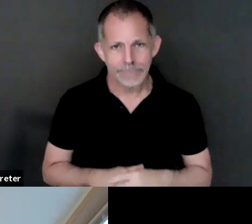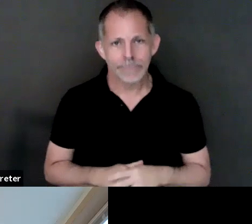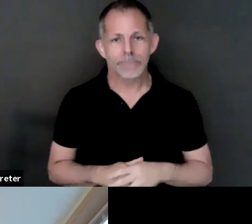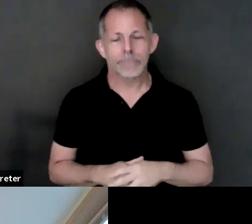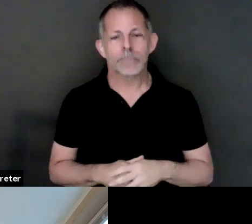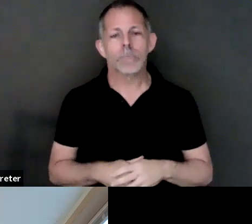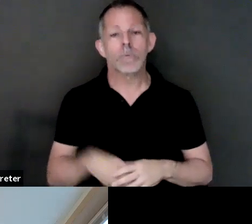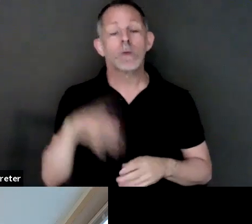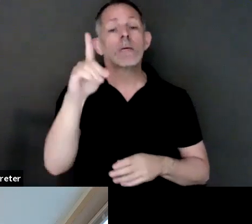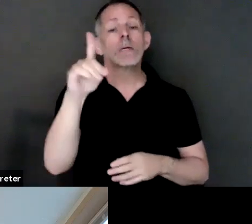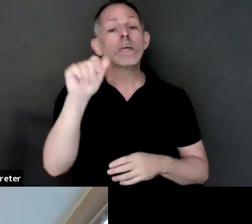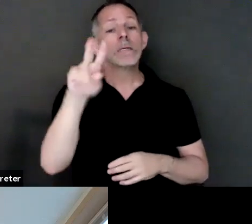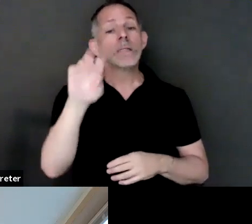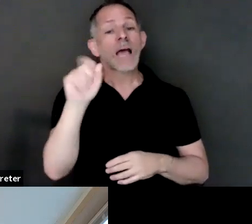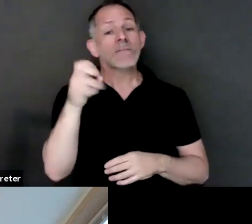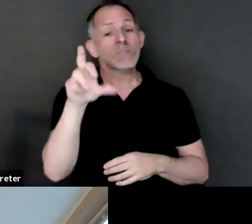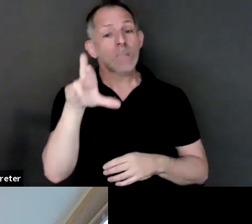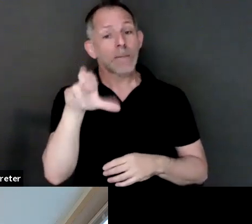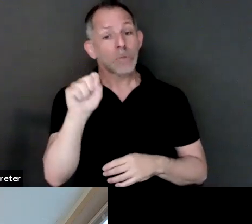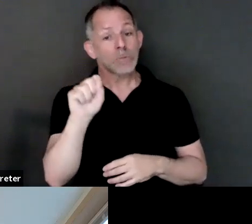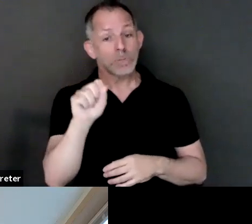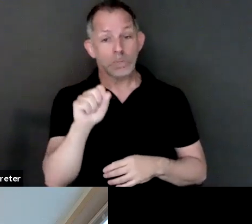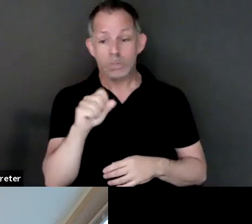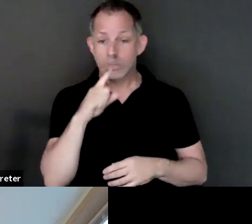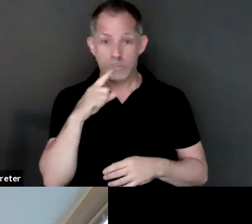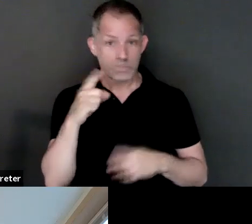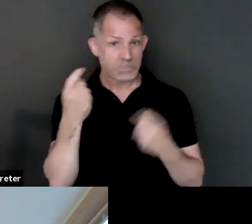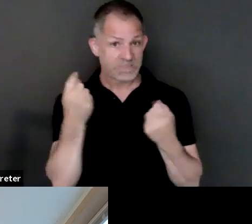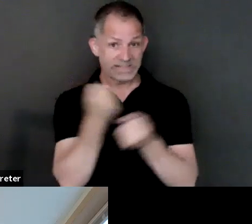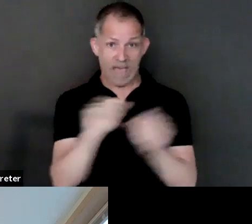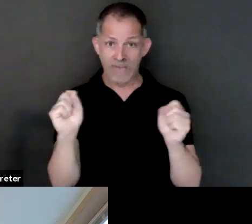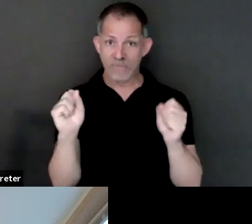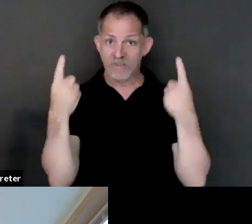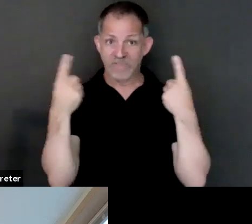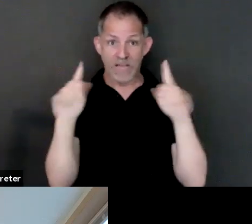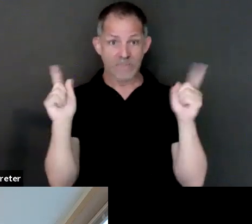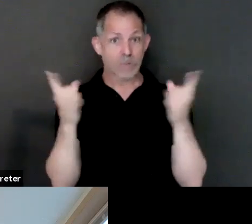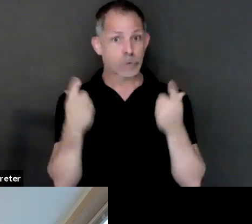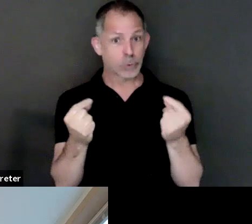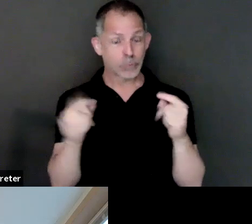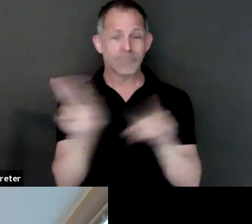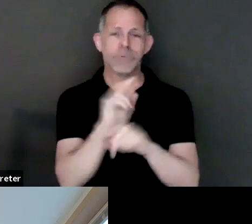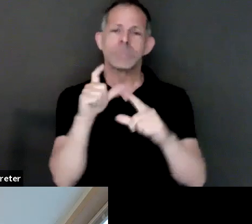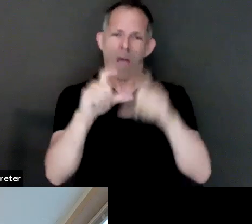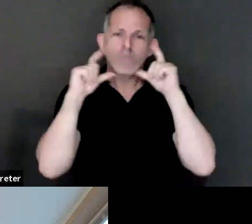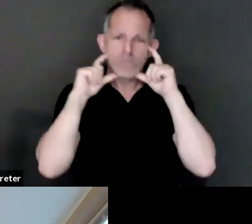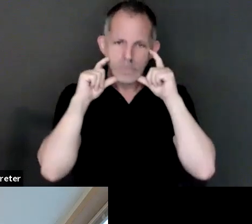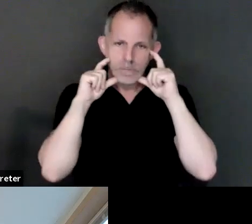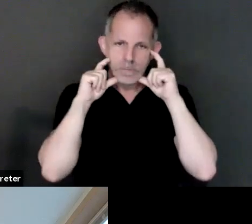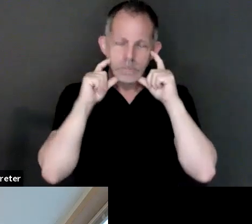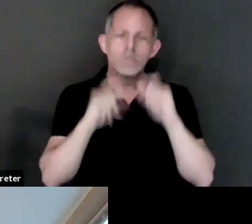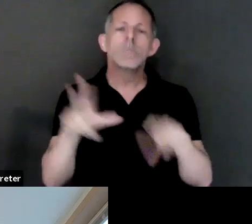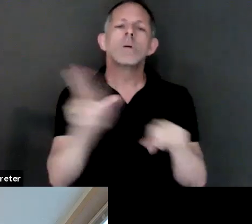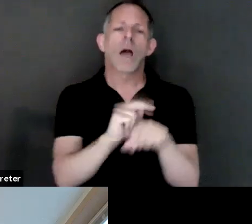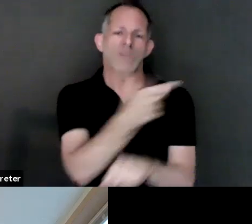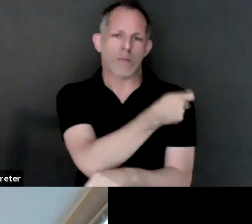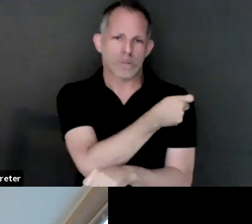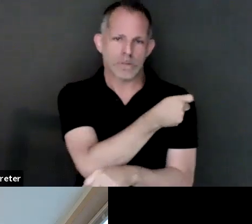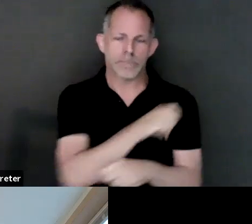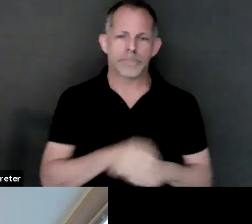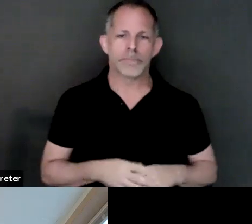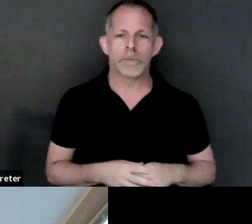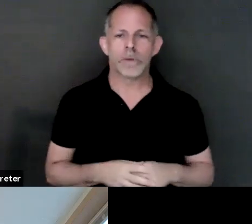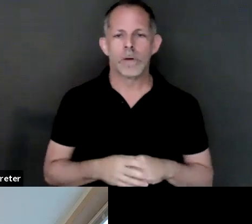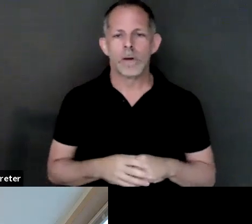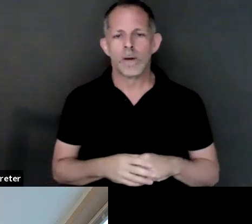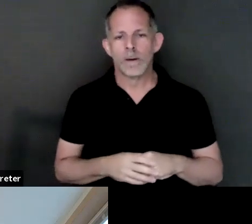illness and death, but it is still possible to become infected. However, that chance of getting infected is at a much lower